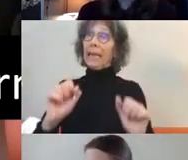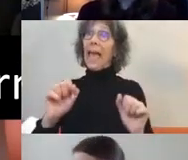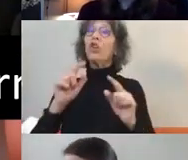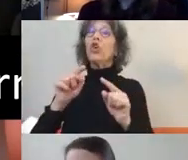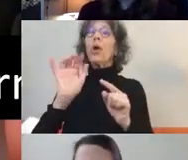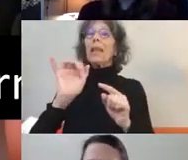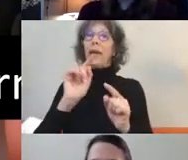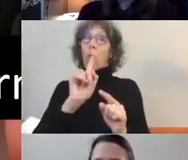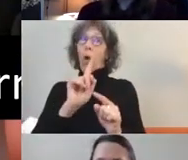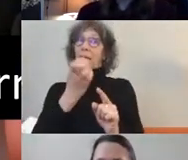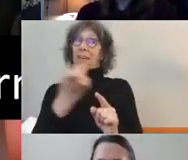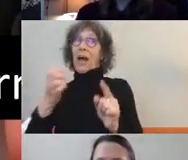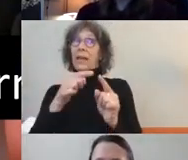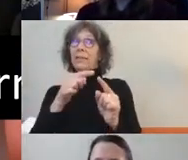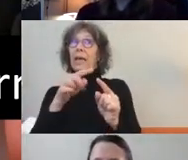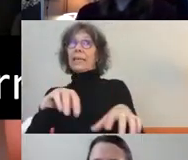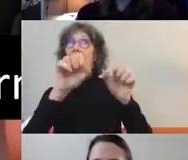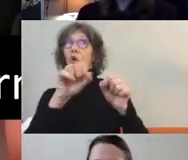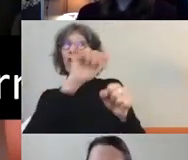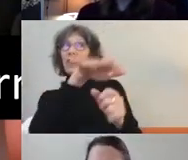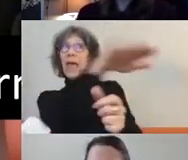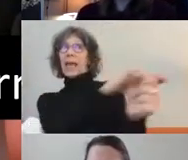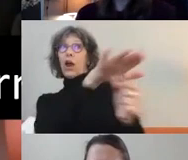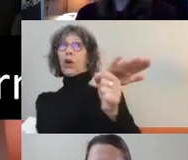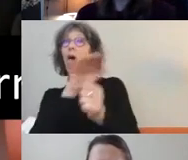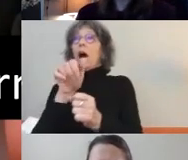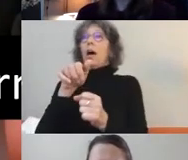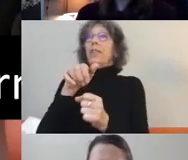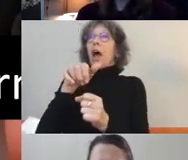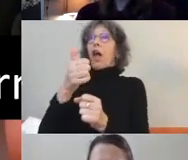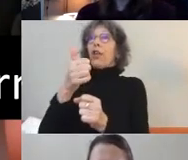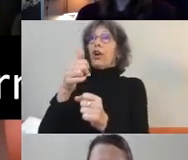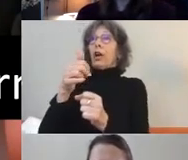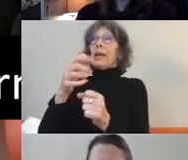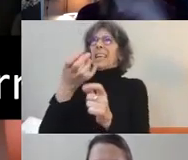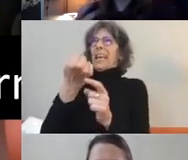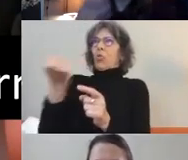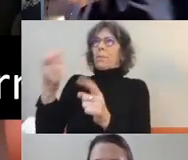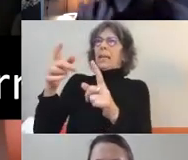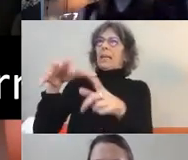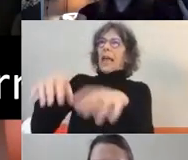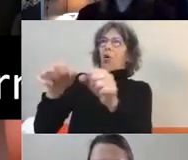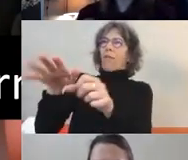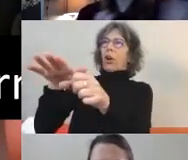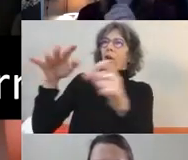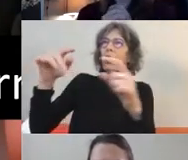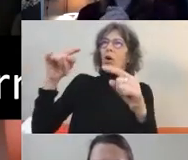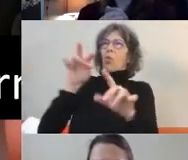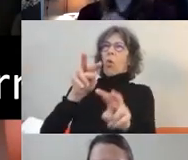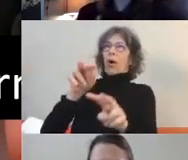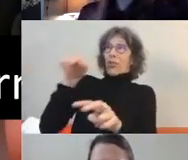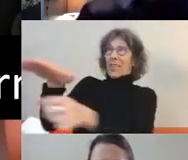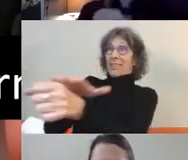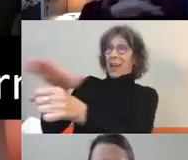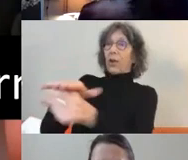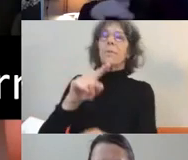that's a great question, and indeed you can combine them. It's very much similar concept to your Wi-Fi, in the sense that if you